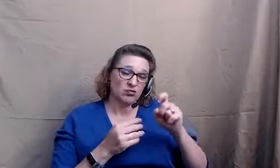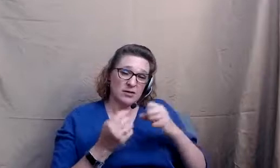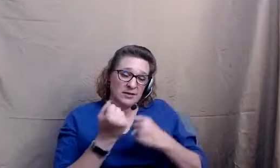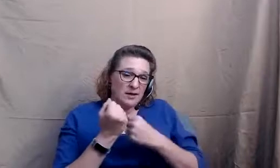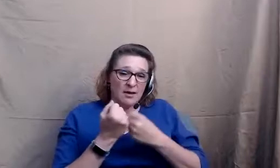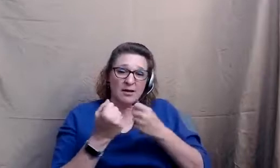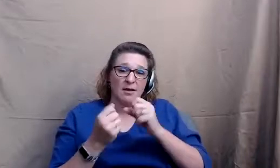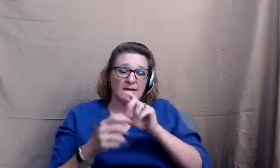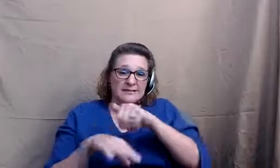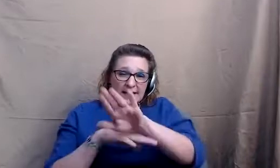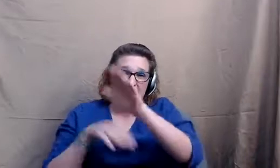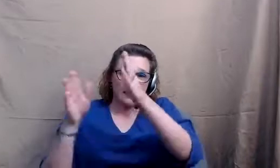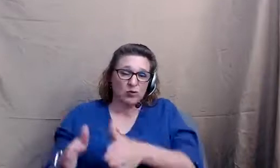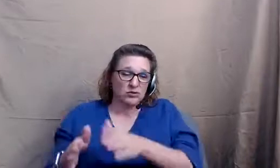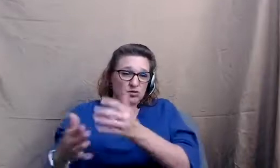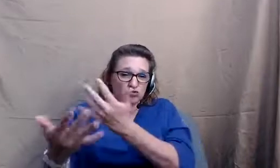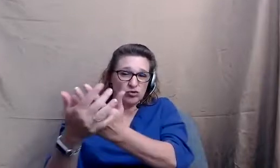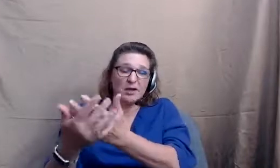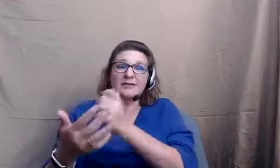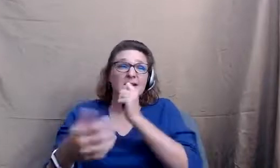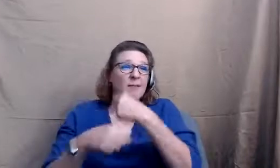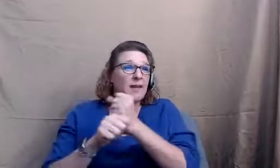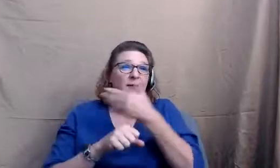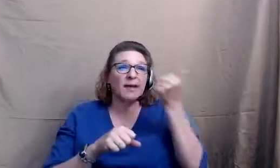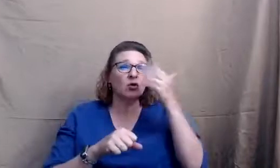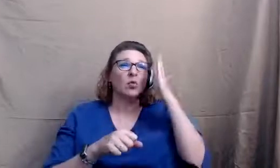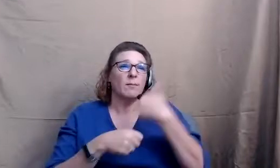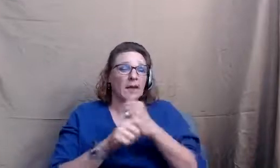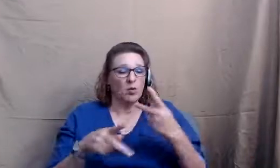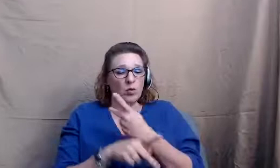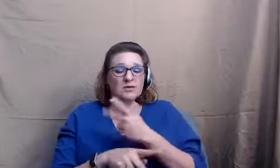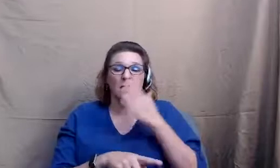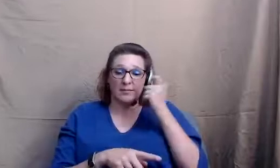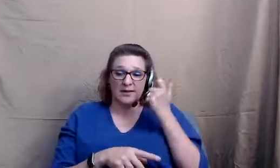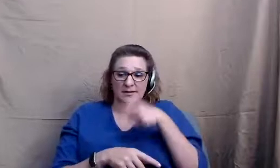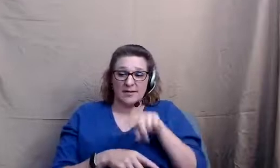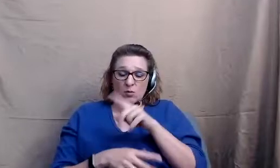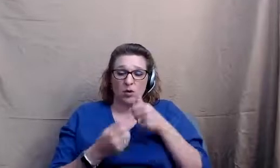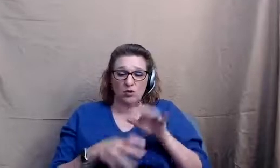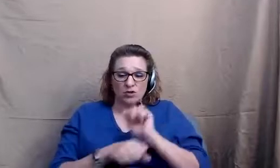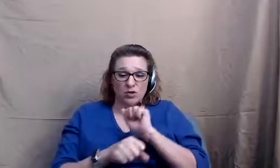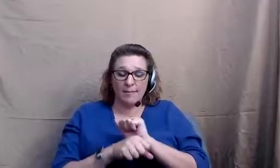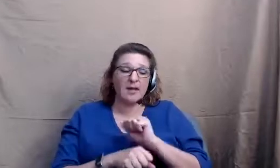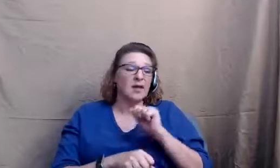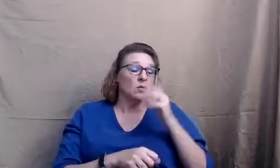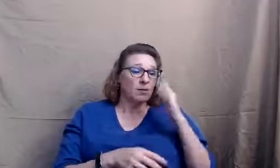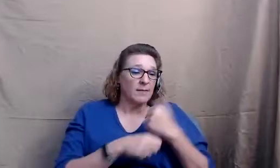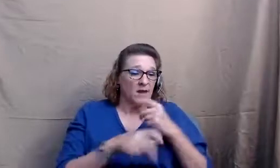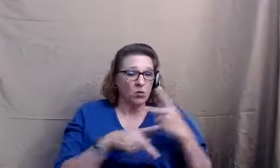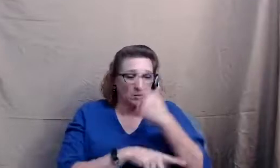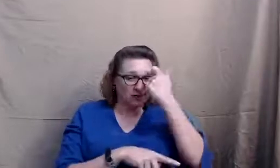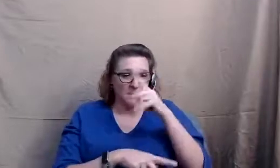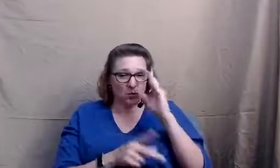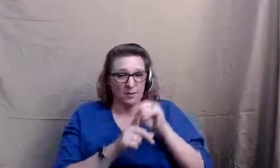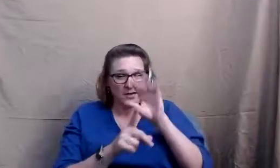going to make the violence better. It's going to make it worse because they're going to lose their job. Incarcerating this person is not going to make the violence better. It's going to make it worse because they're going to be exposed